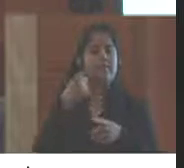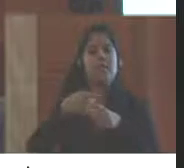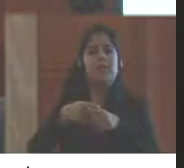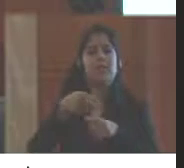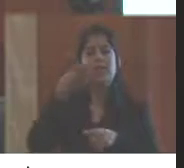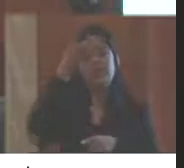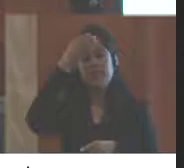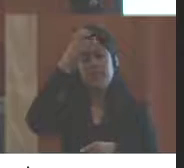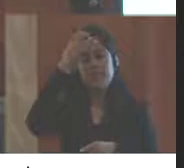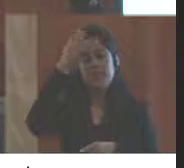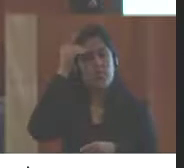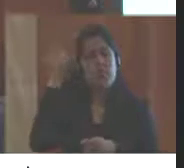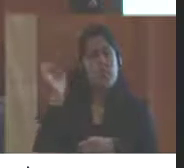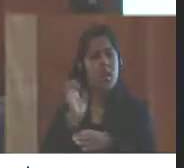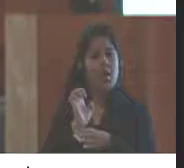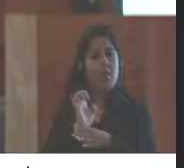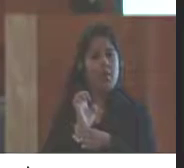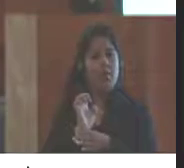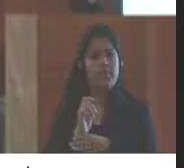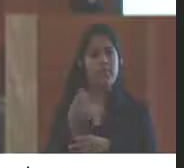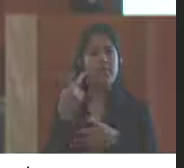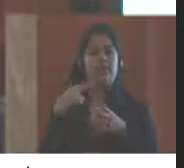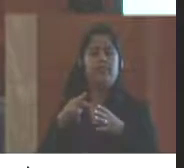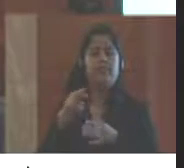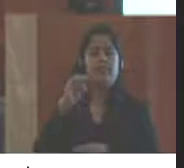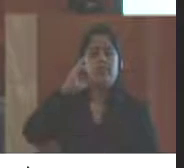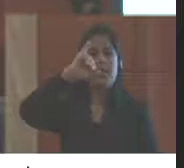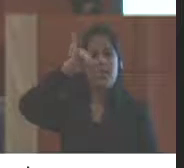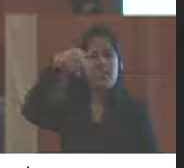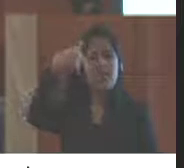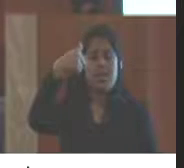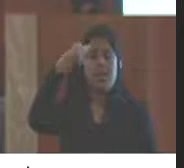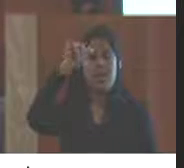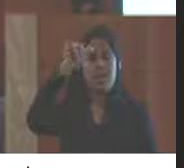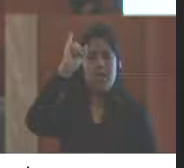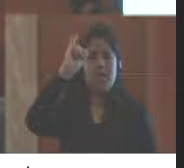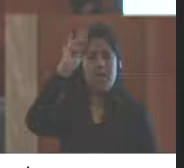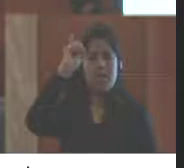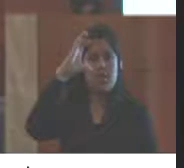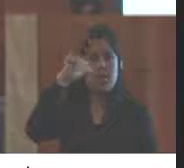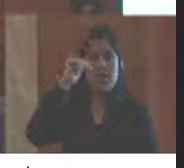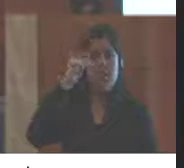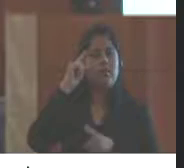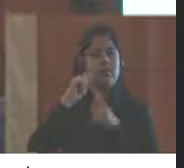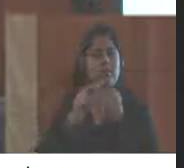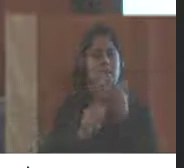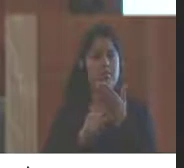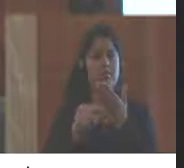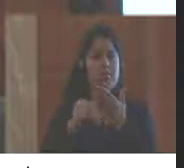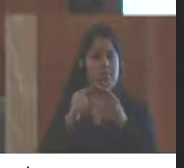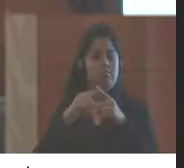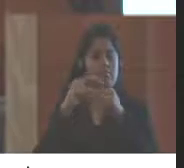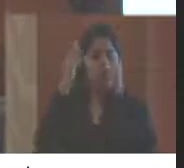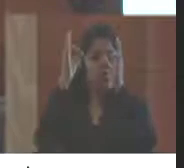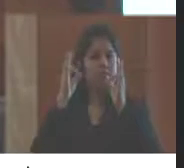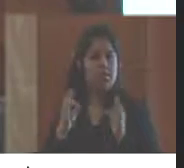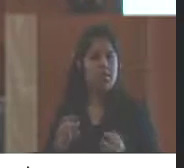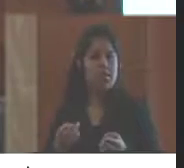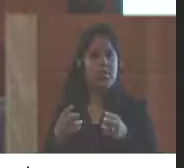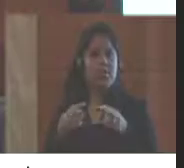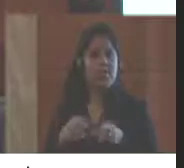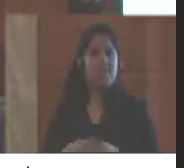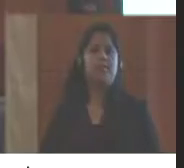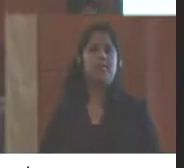of Education in Ecuador, Minister from Jamaica, Noel Ashcott, and Minister of Economy and Finance of Trinidad and